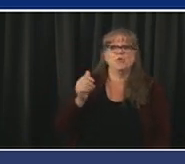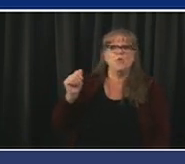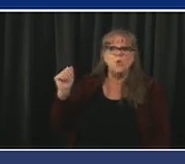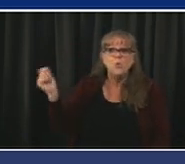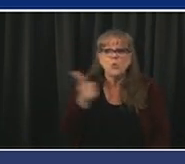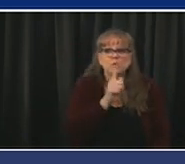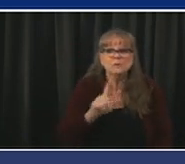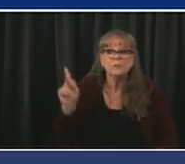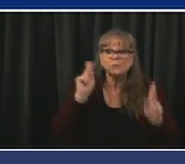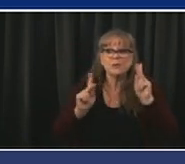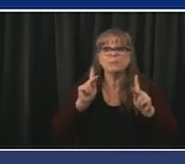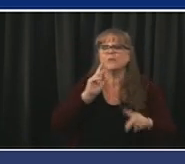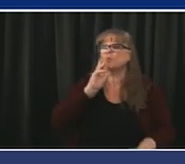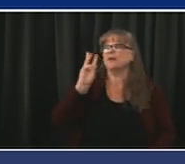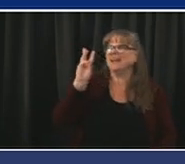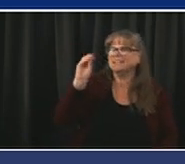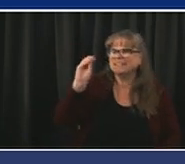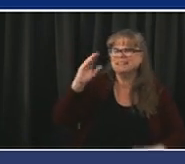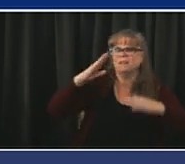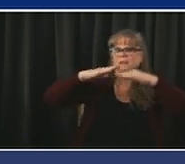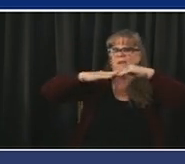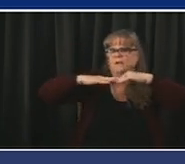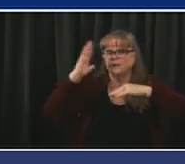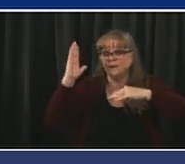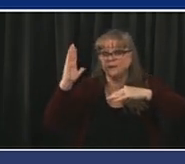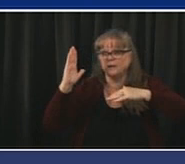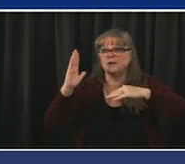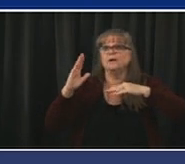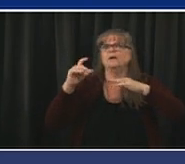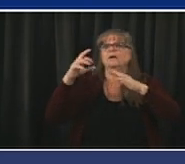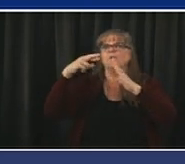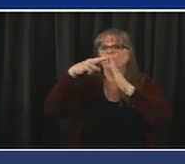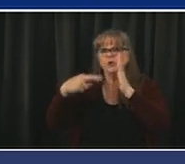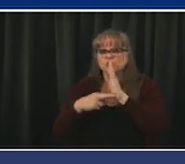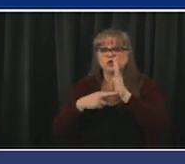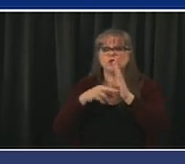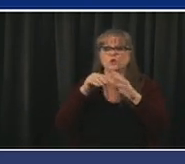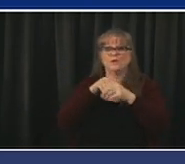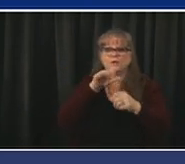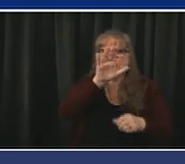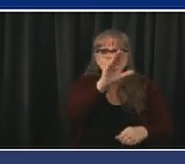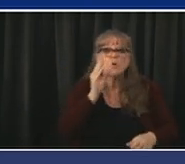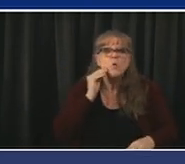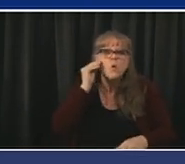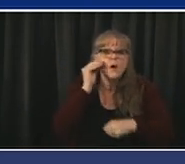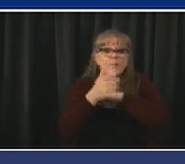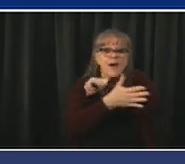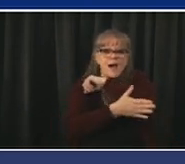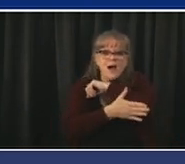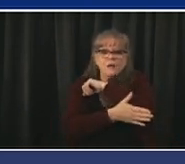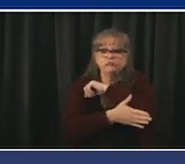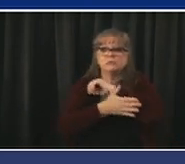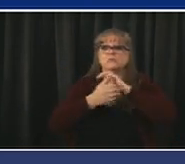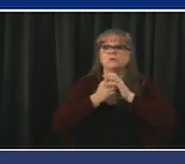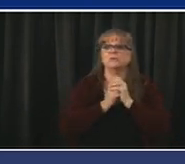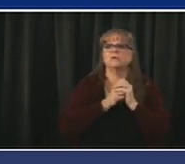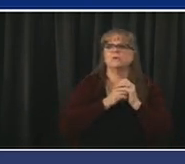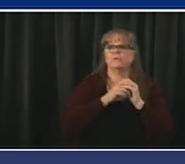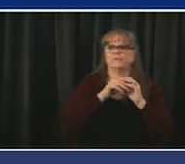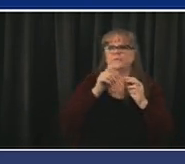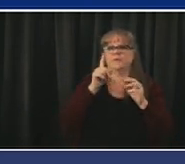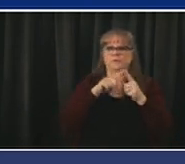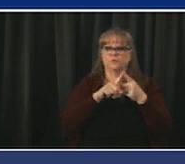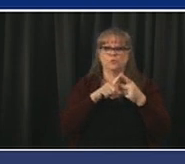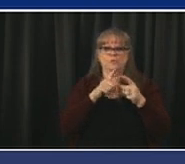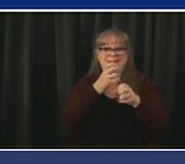through your local vaccine provider, such as a health system or a federally qualified health center or your local public health to receive your vaccine.